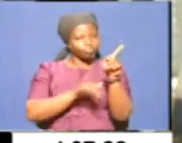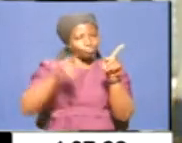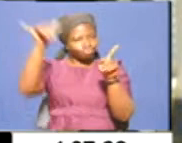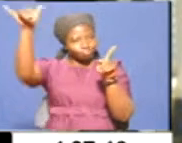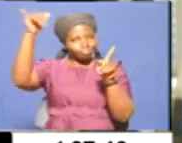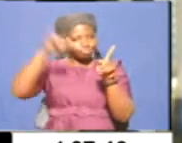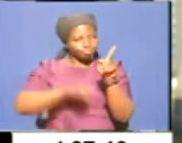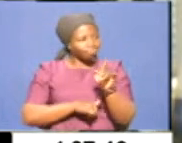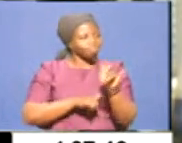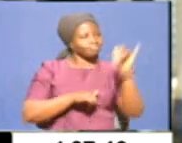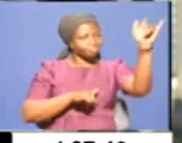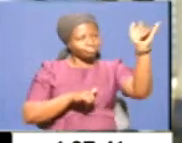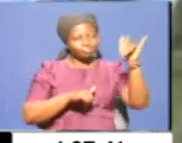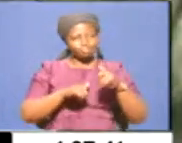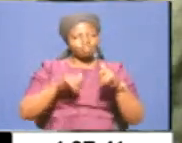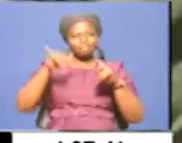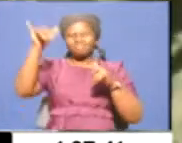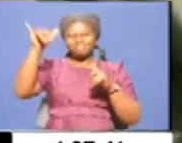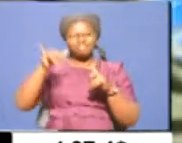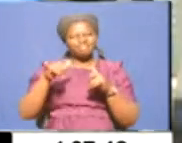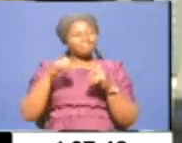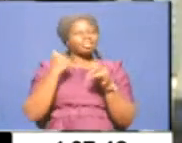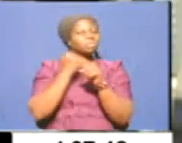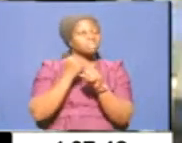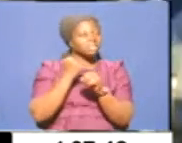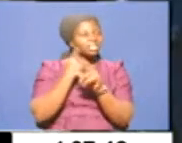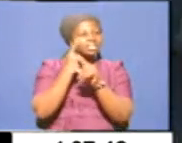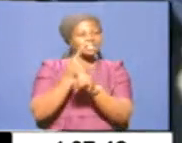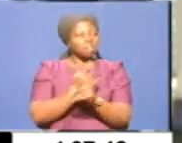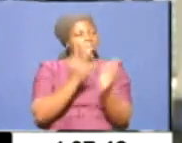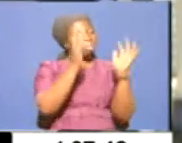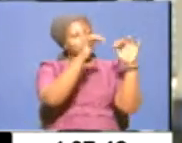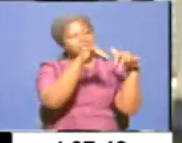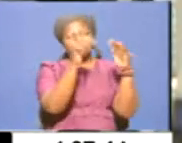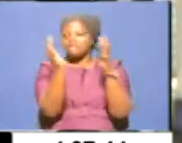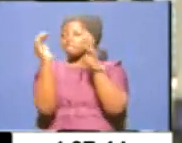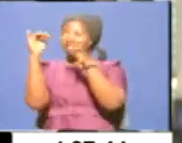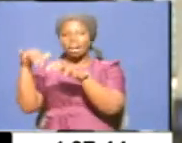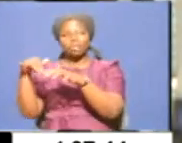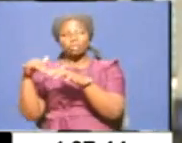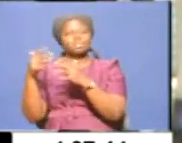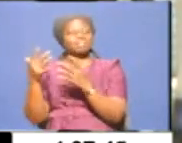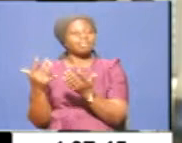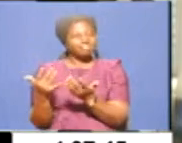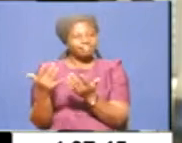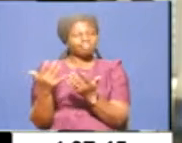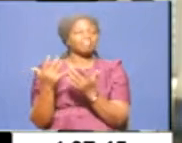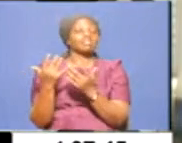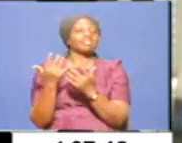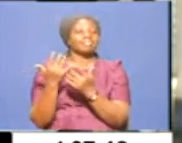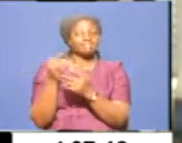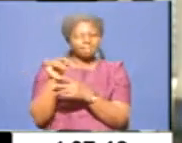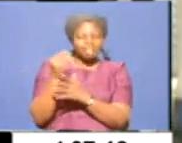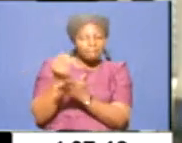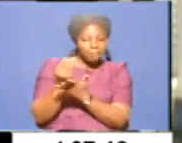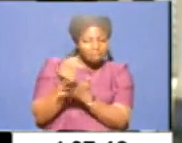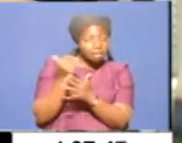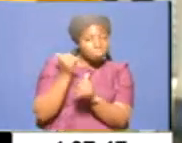course holding fund drives in different sessions in different places is actually money that has actually been stolen in the